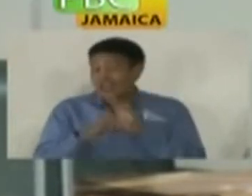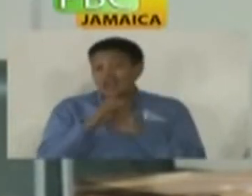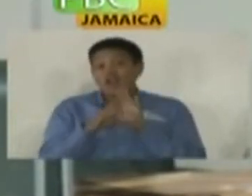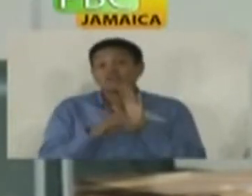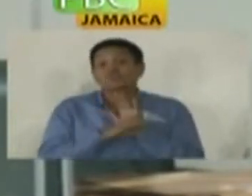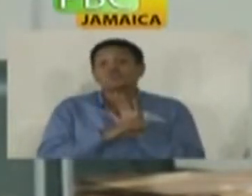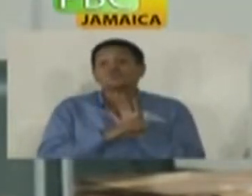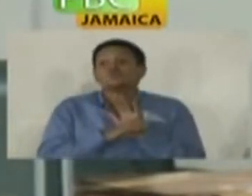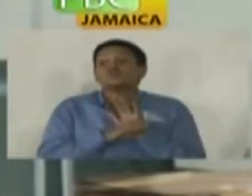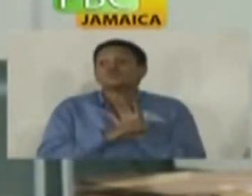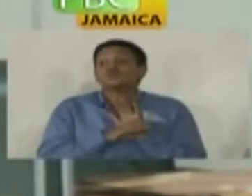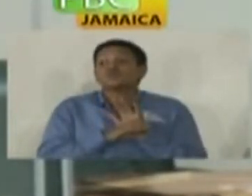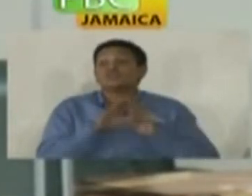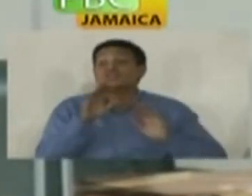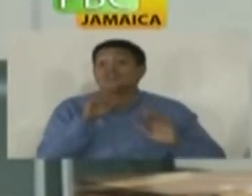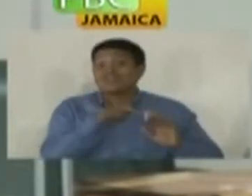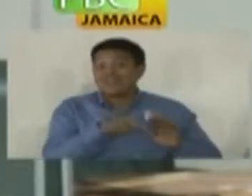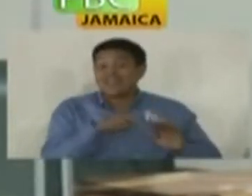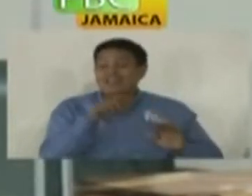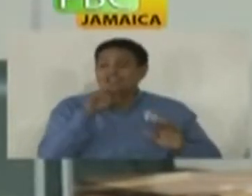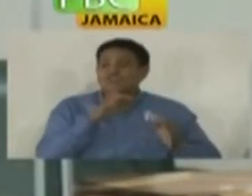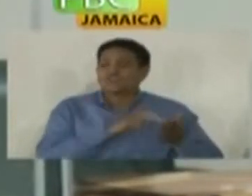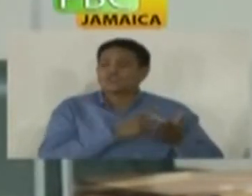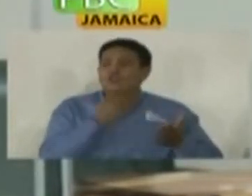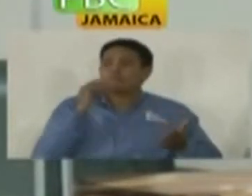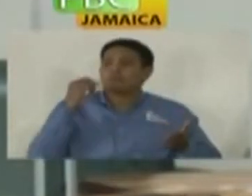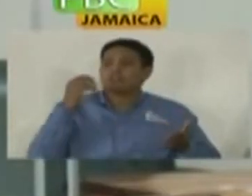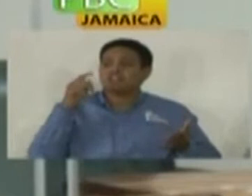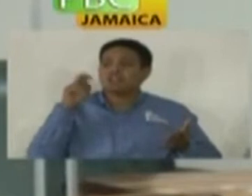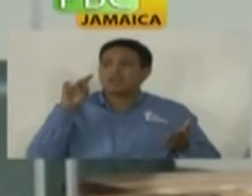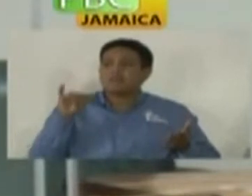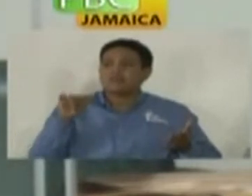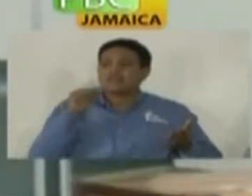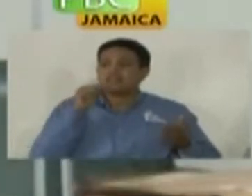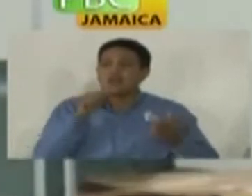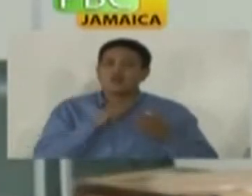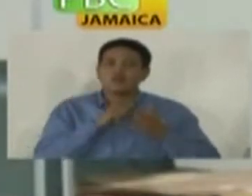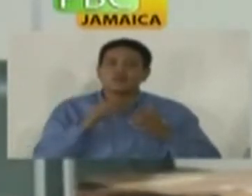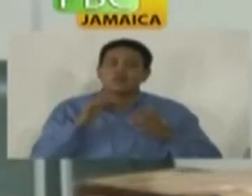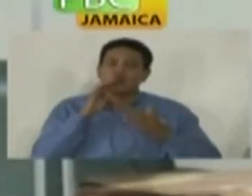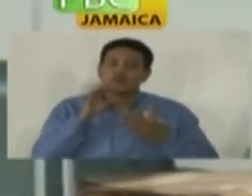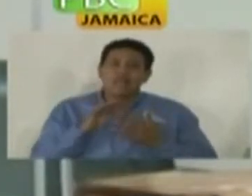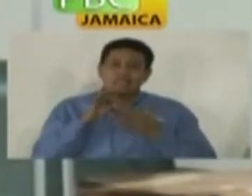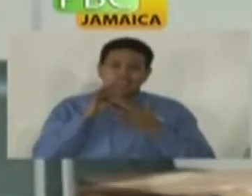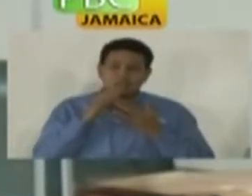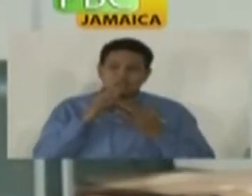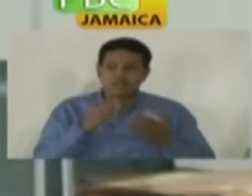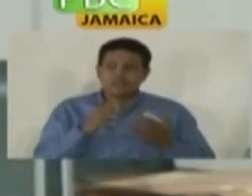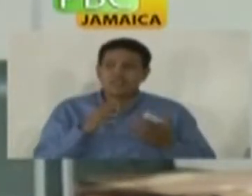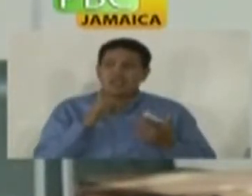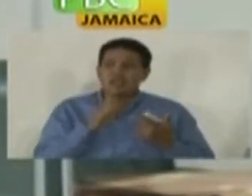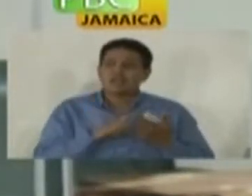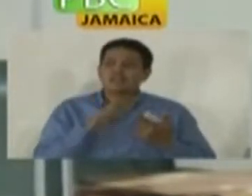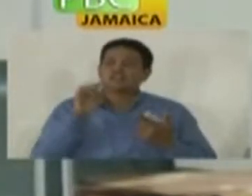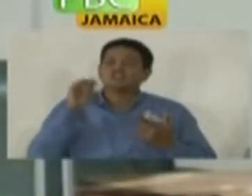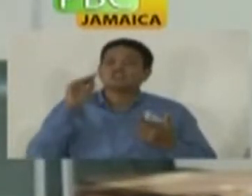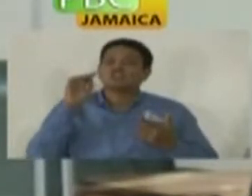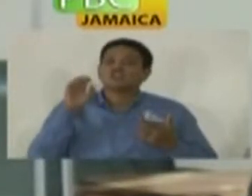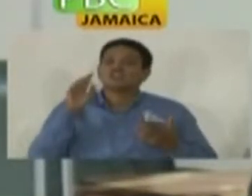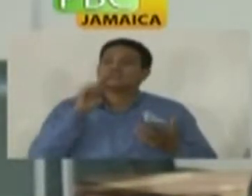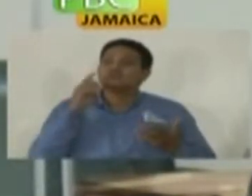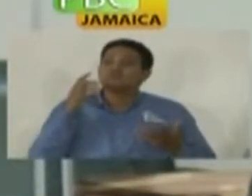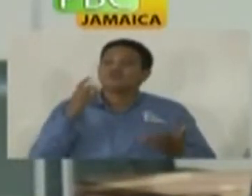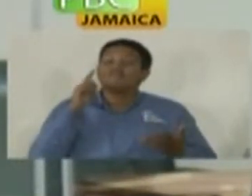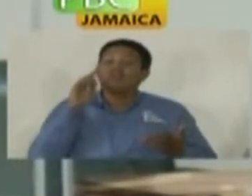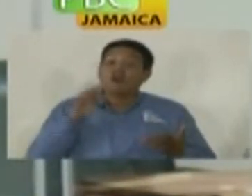it, double jeopardy is not without exceptions, and that the justice to be done to